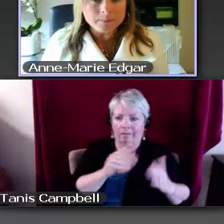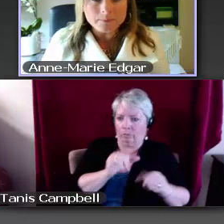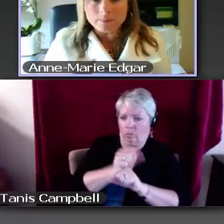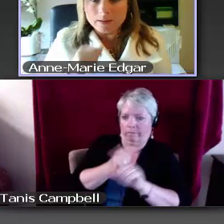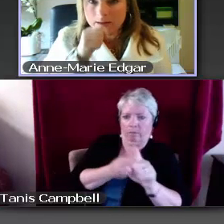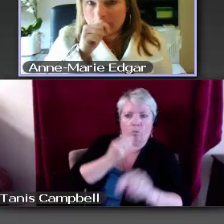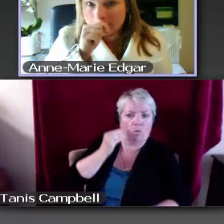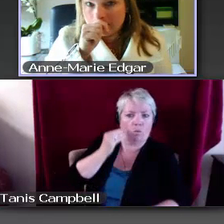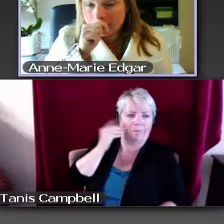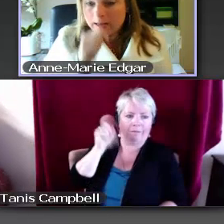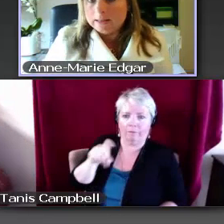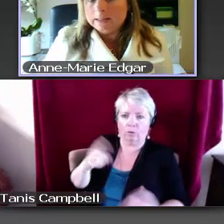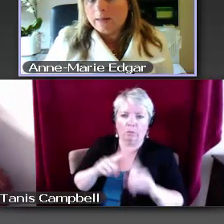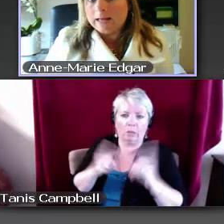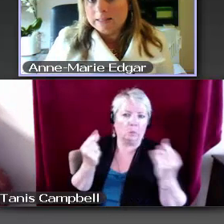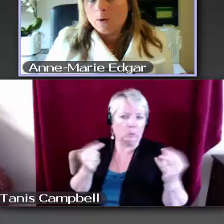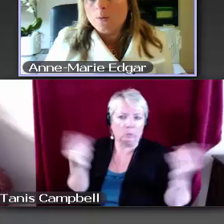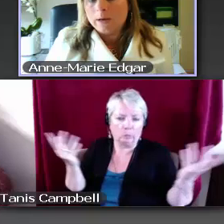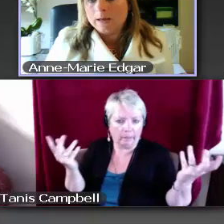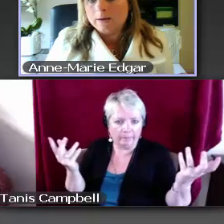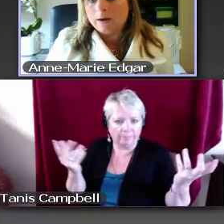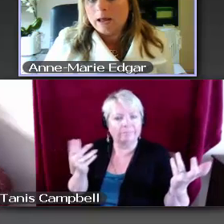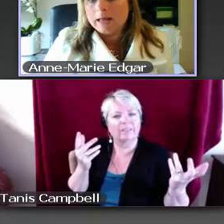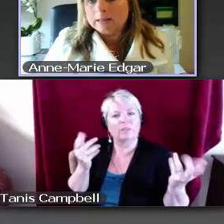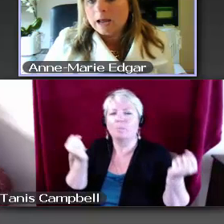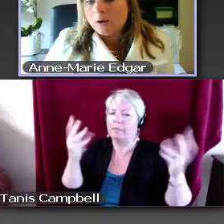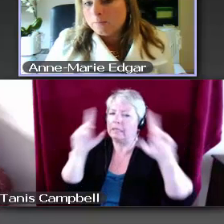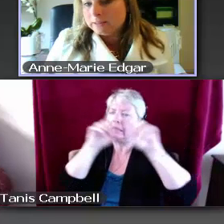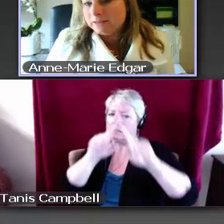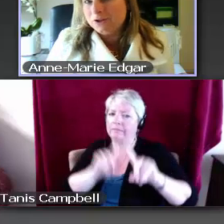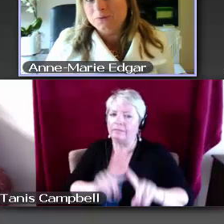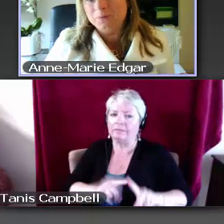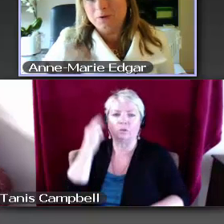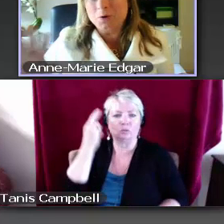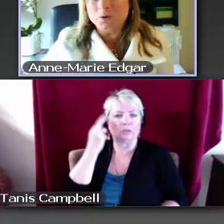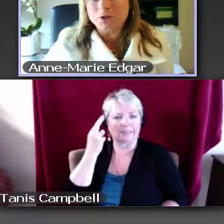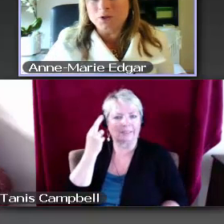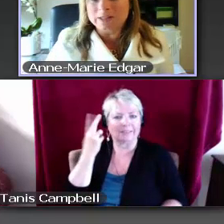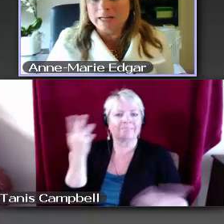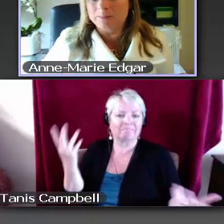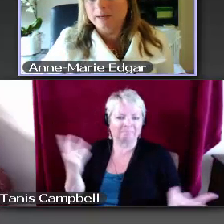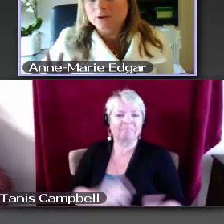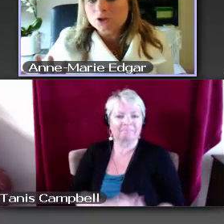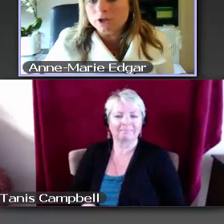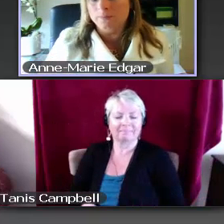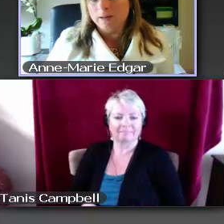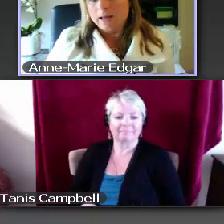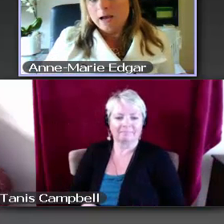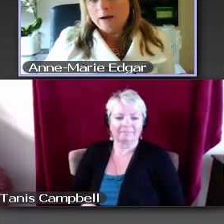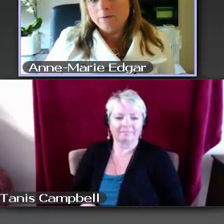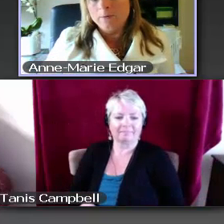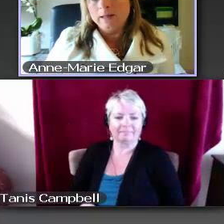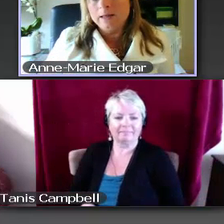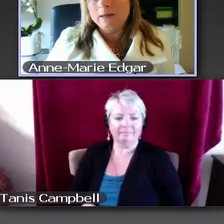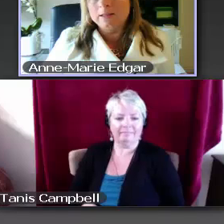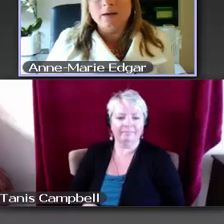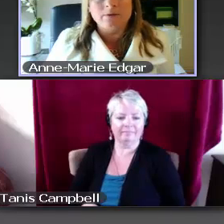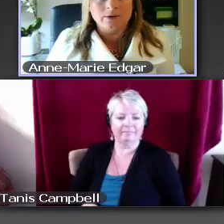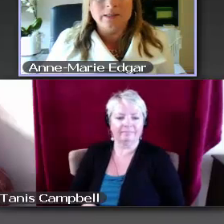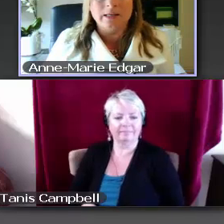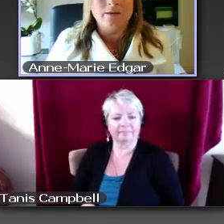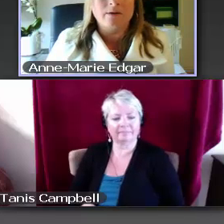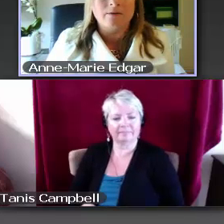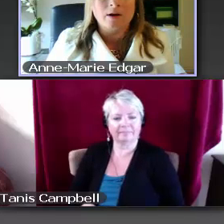employment. So that's growing. I hope this gives you, just a nice picture of really